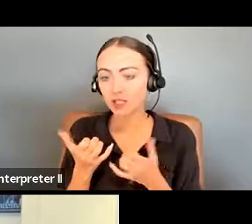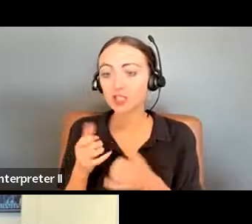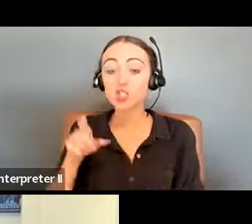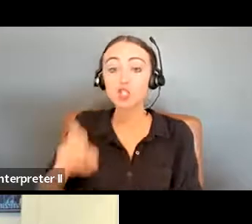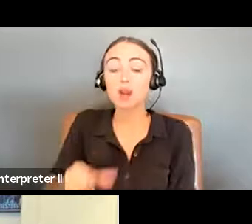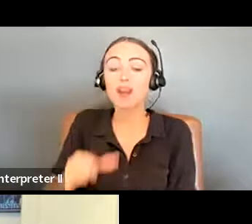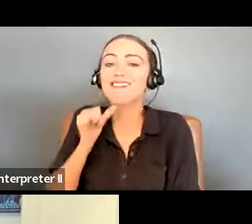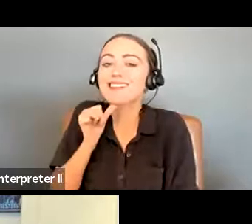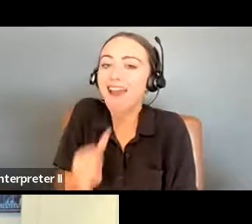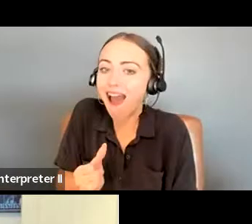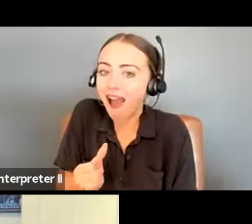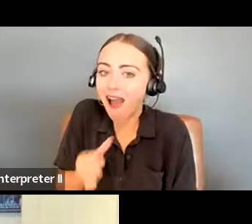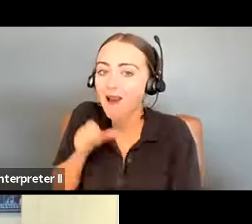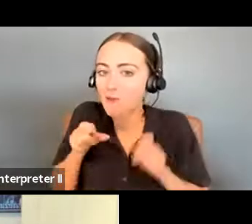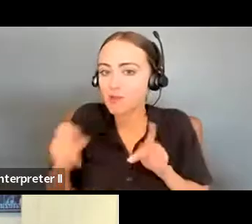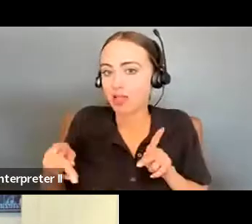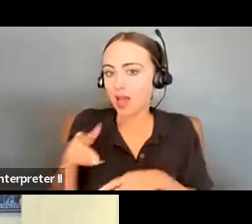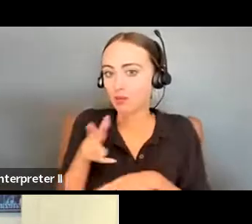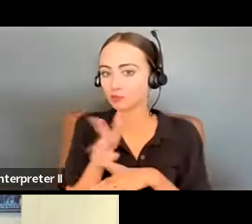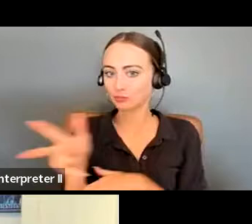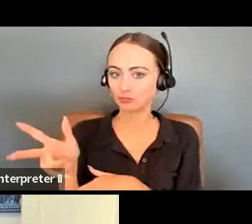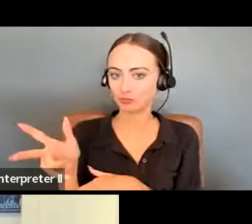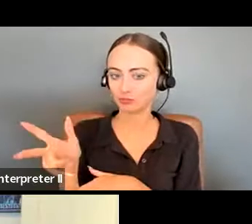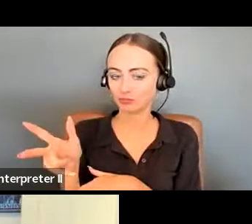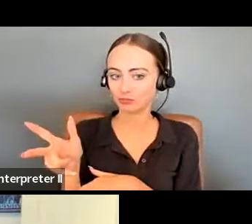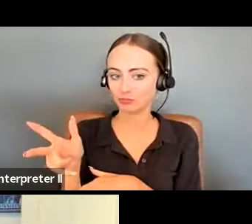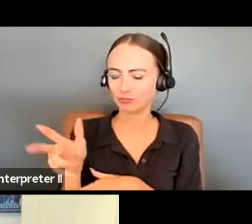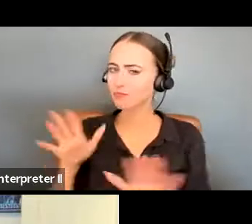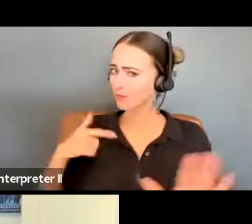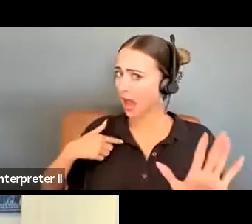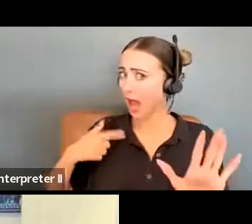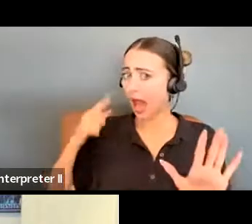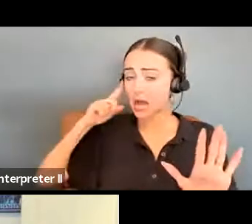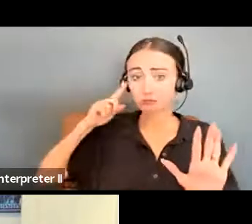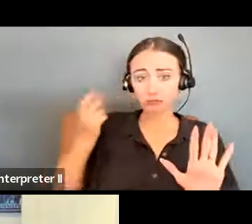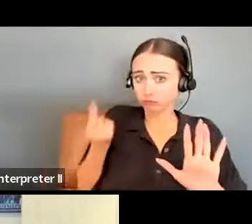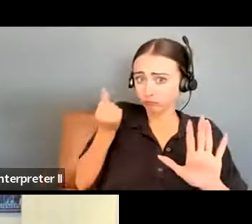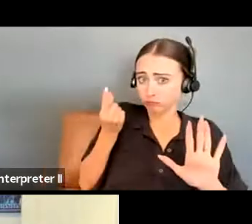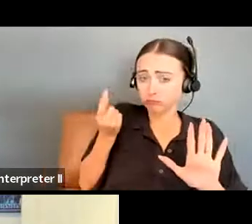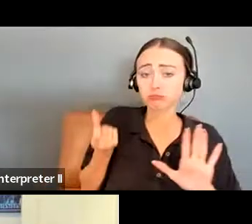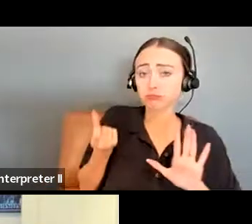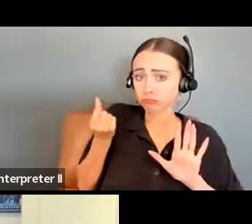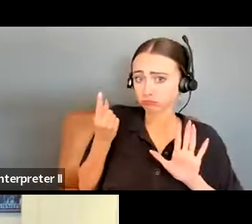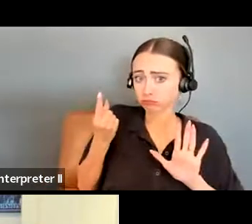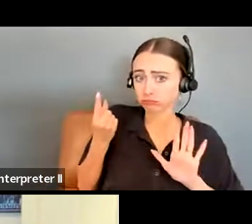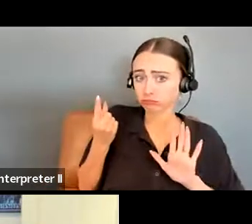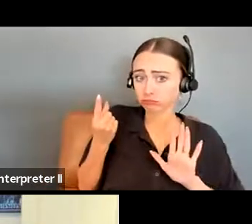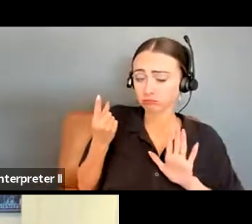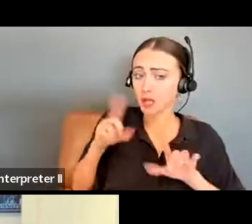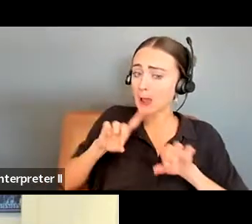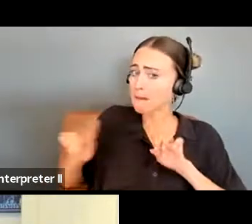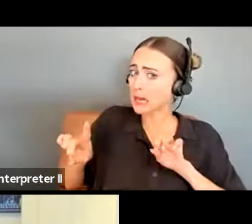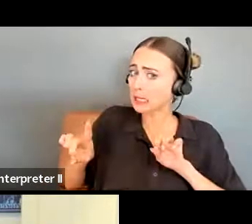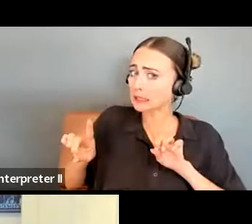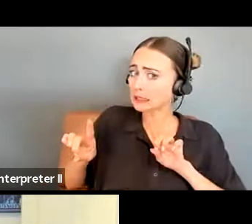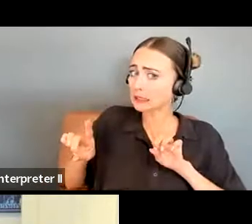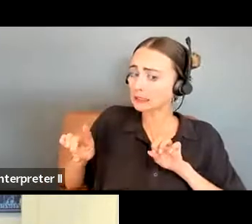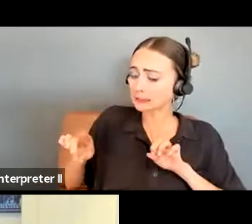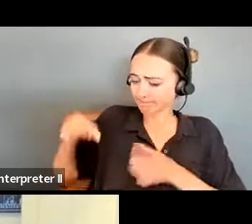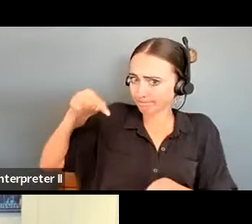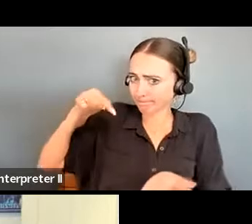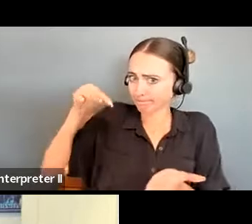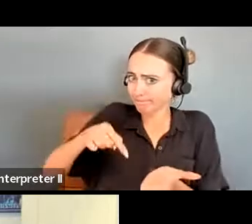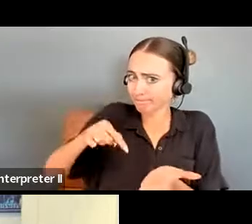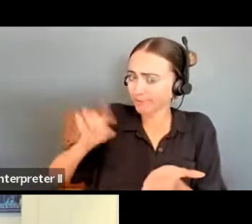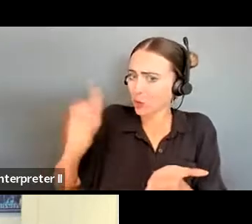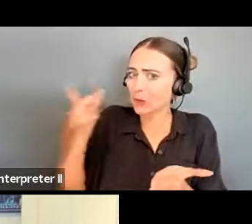be able to make a right on red. So. Well, I hear what you're saying, but where is that